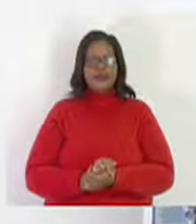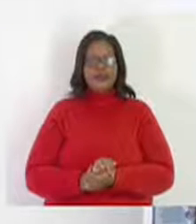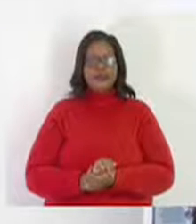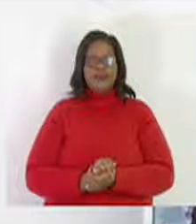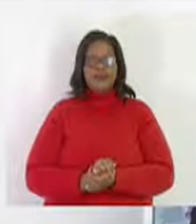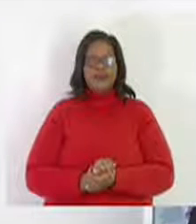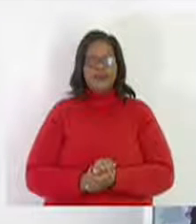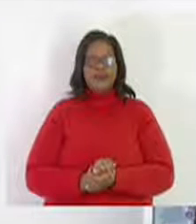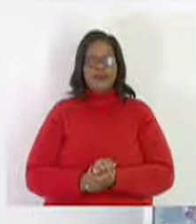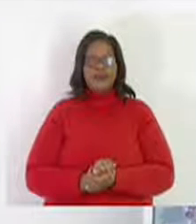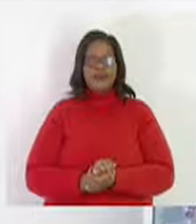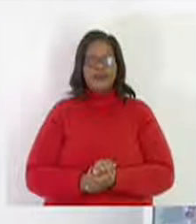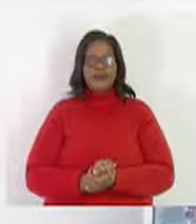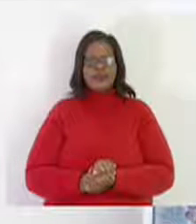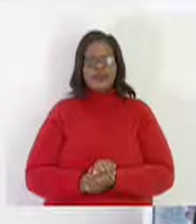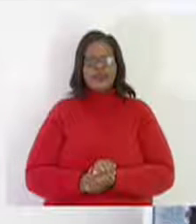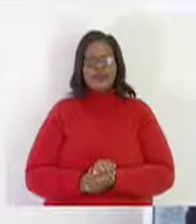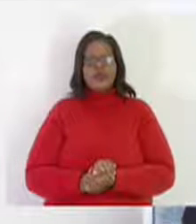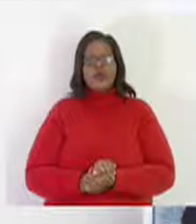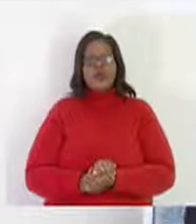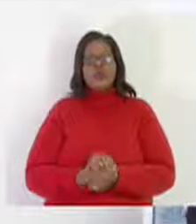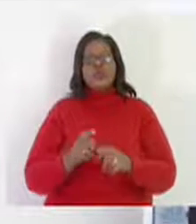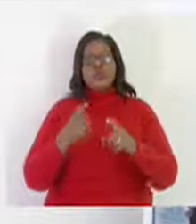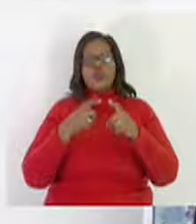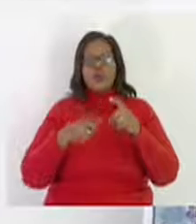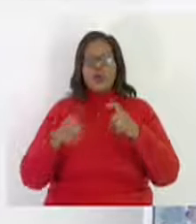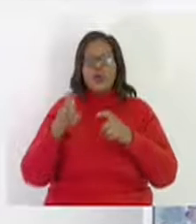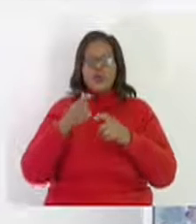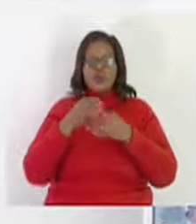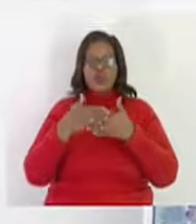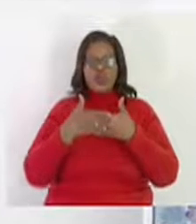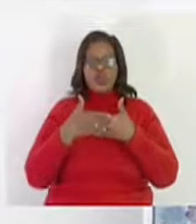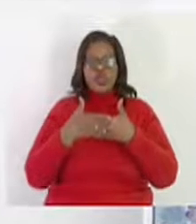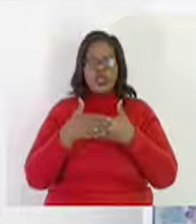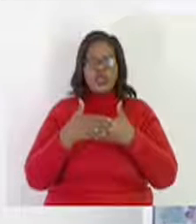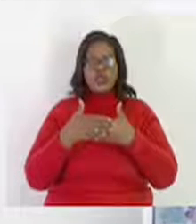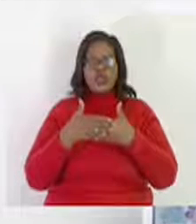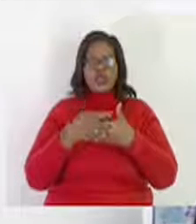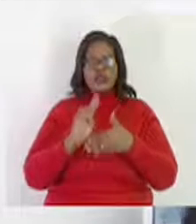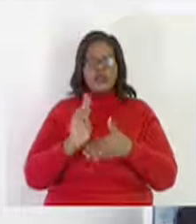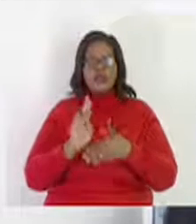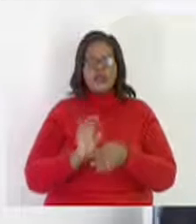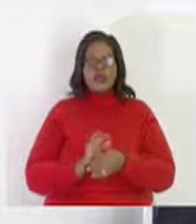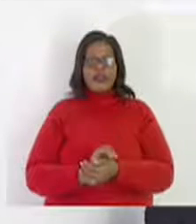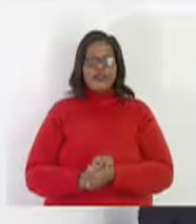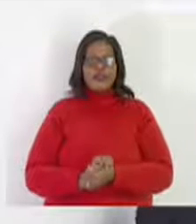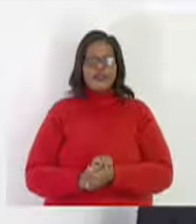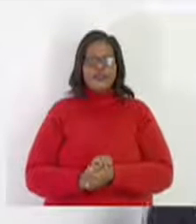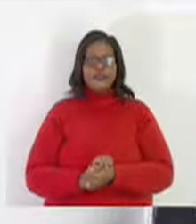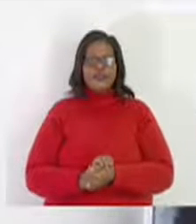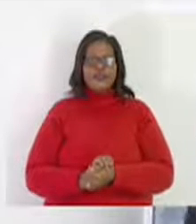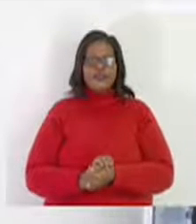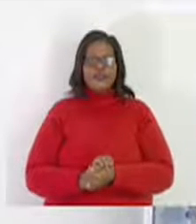Then we have to say, round off this number to the nearest 100.